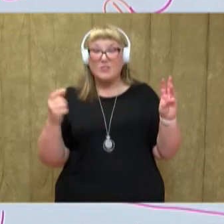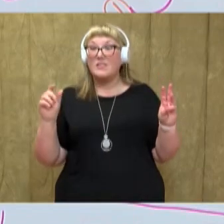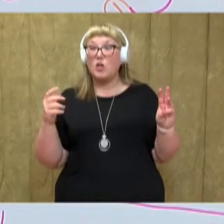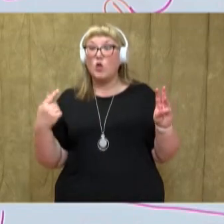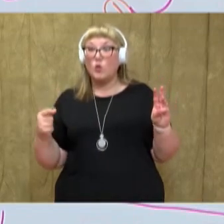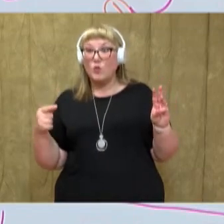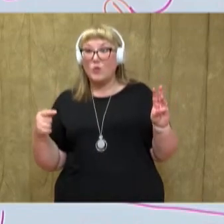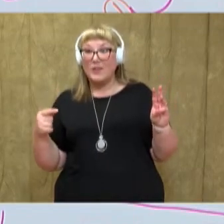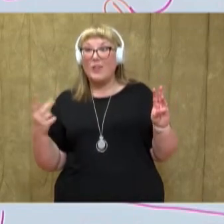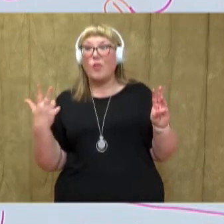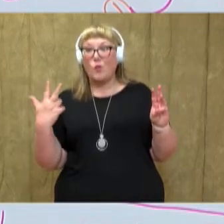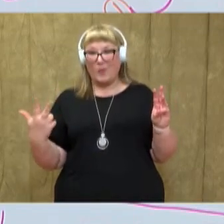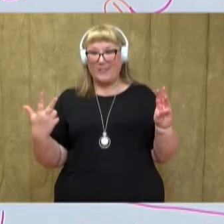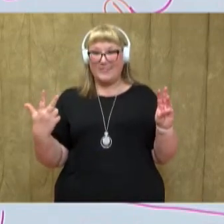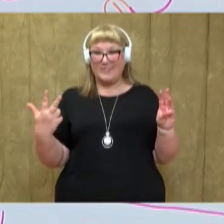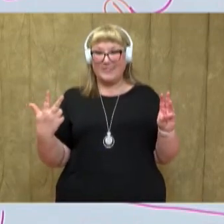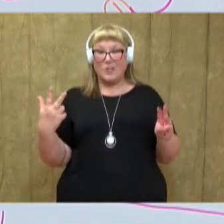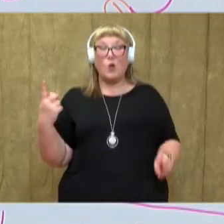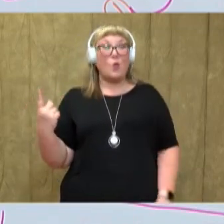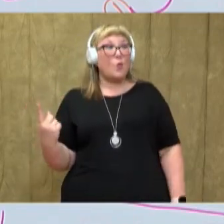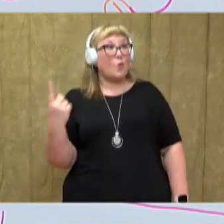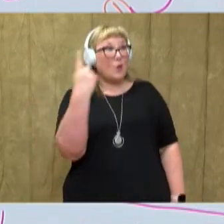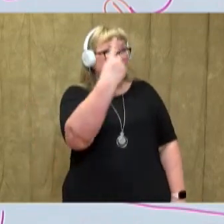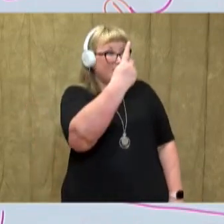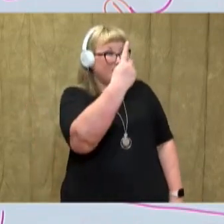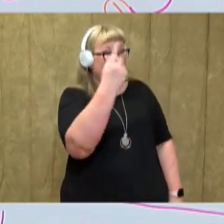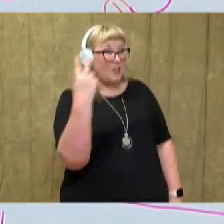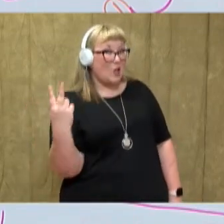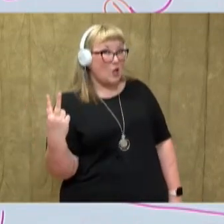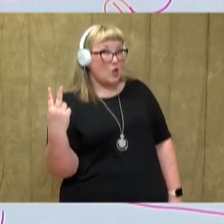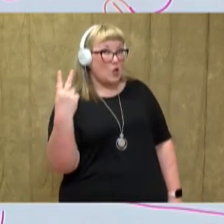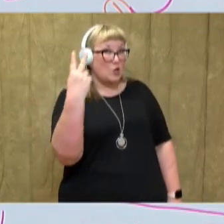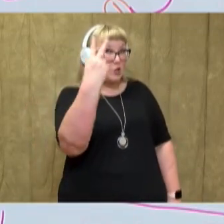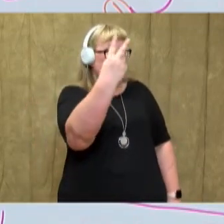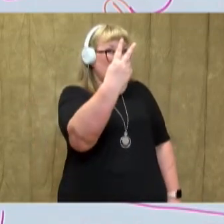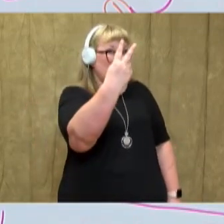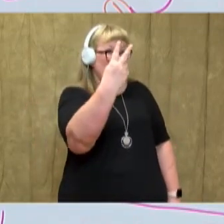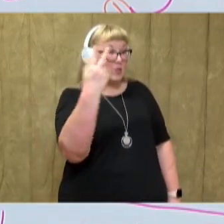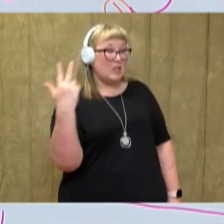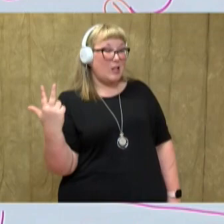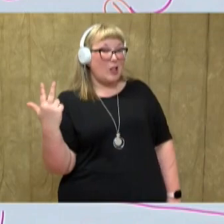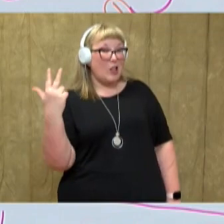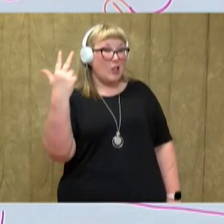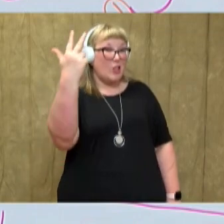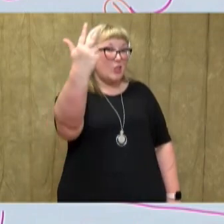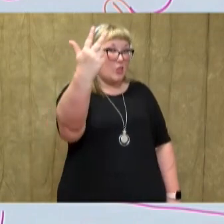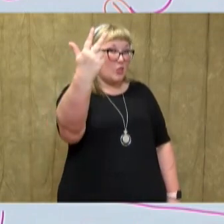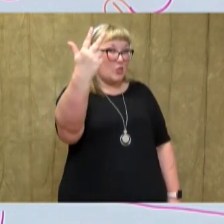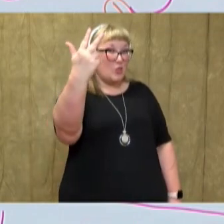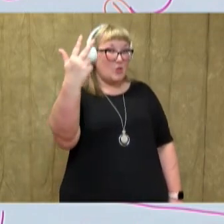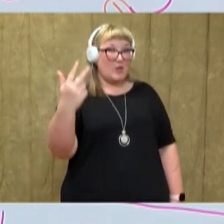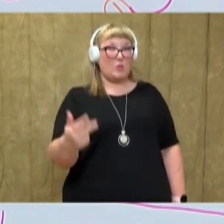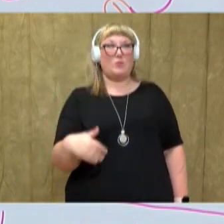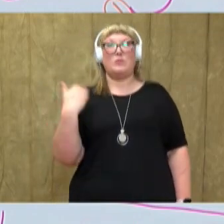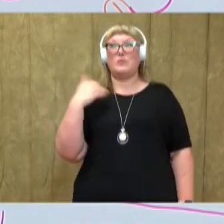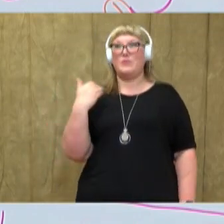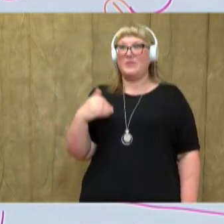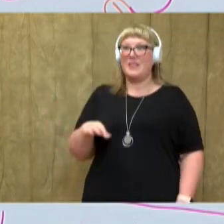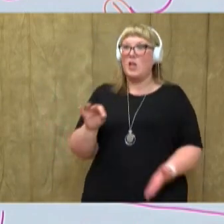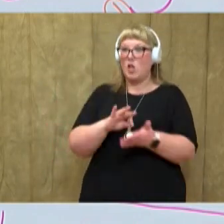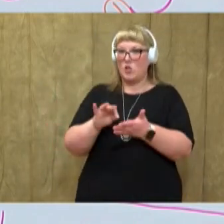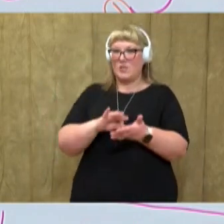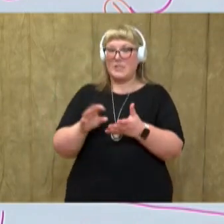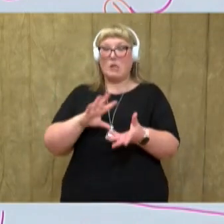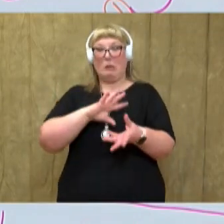3 green dots. Help me put them up. 1, 2, 3. Now let's